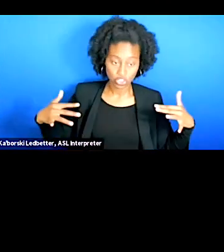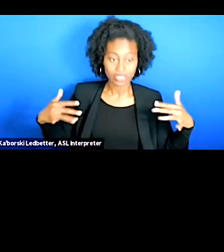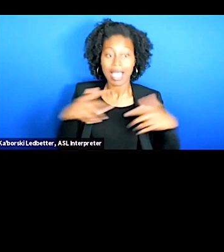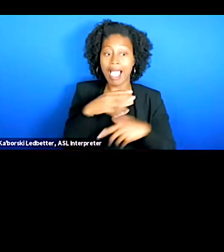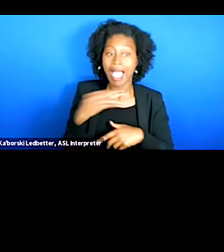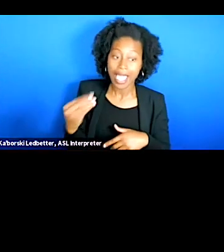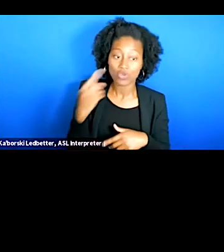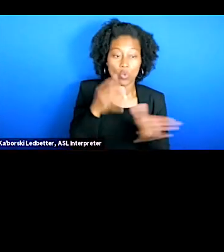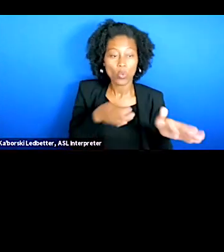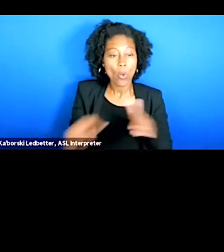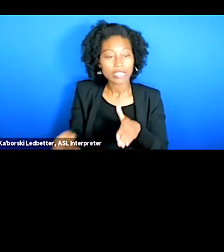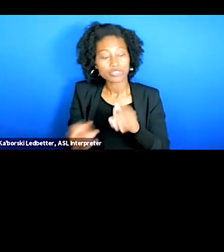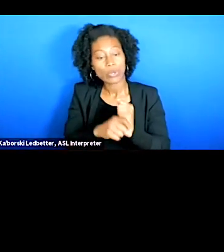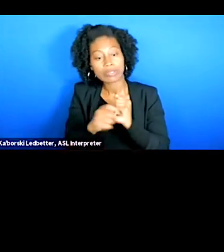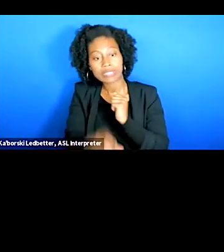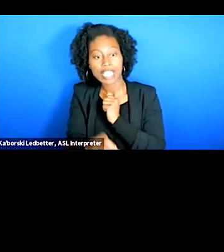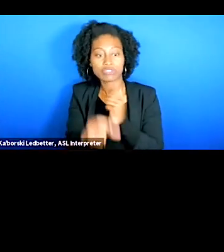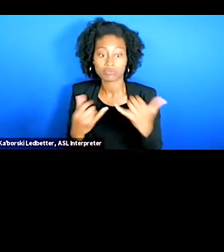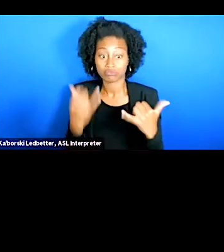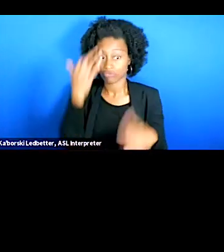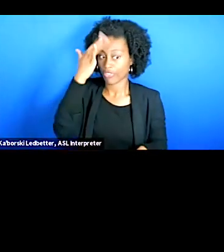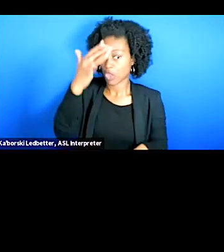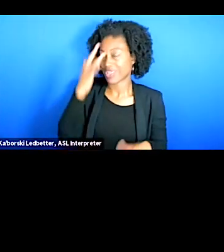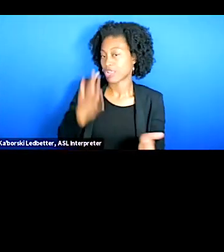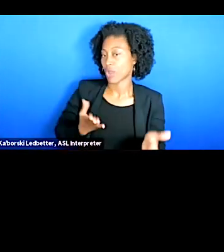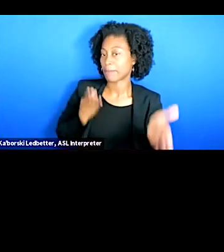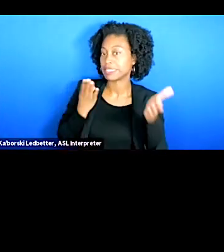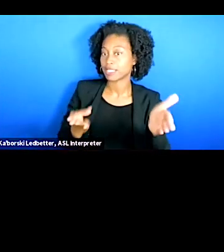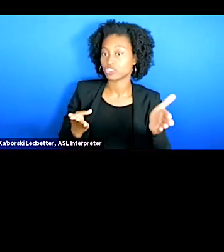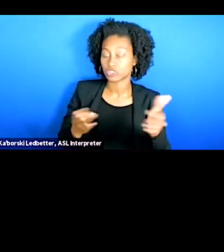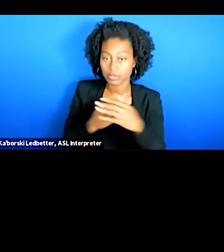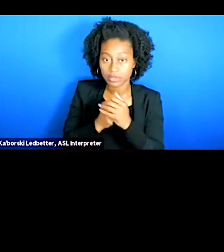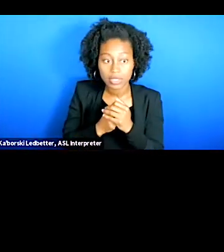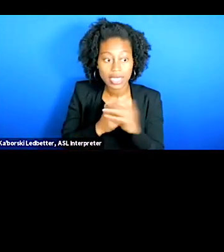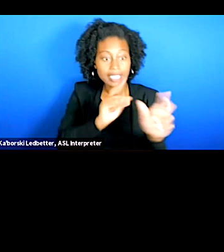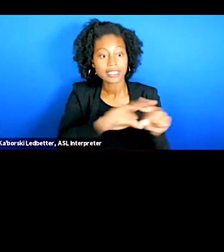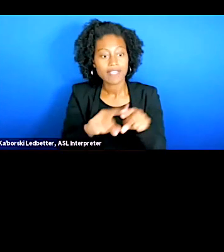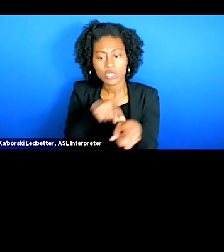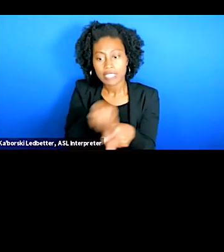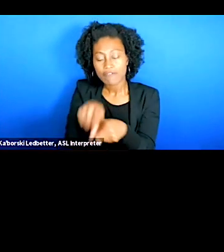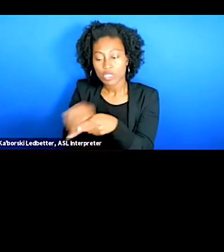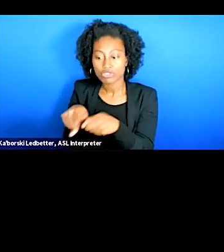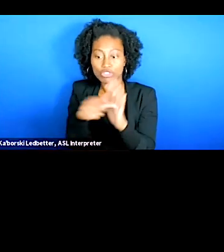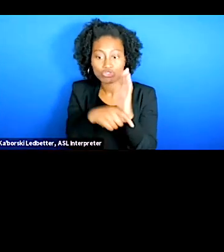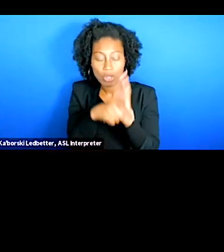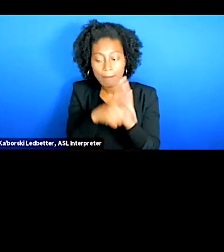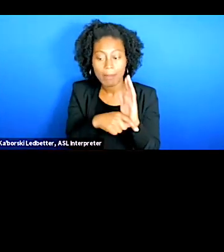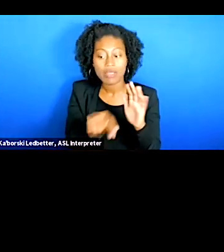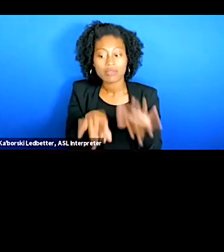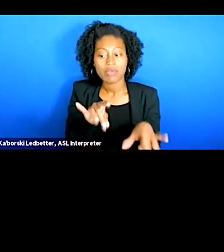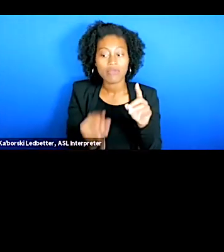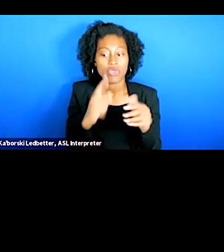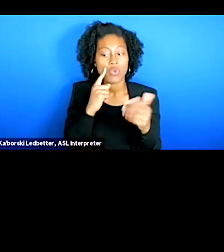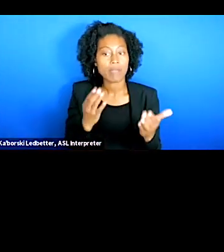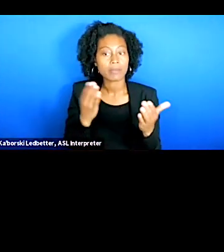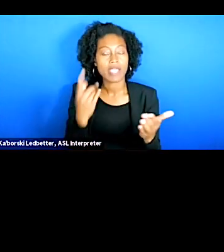theory, and recommendations. However, different disciplines and journals may locate the recommendations for practice